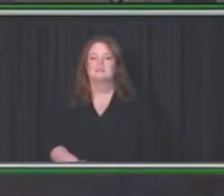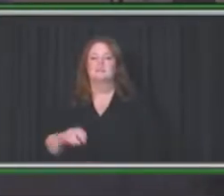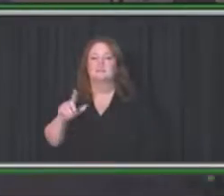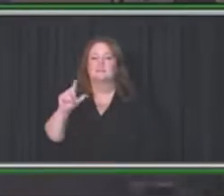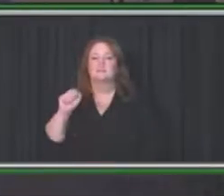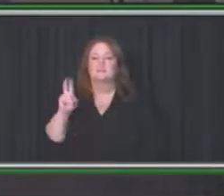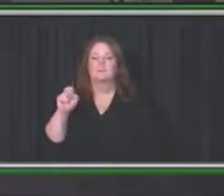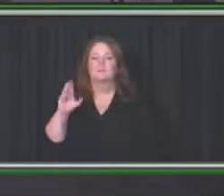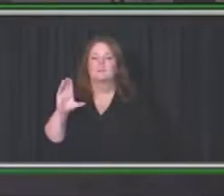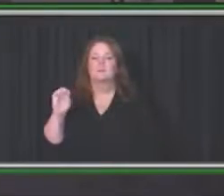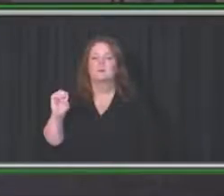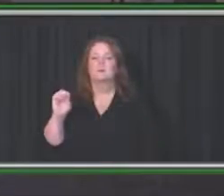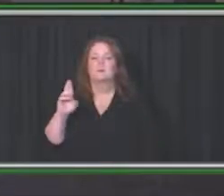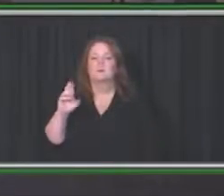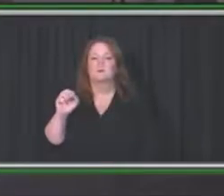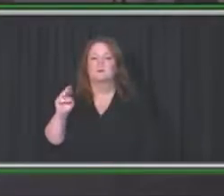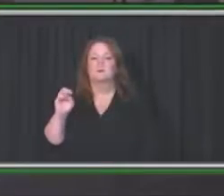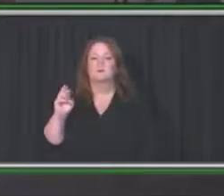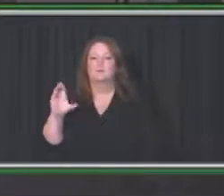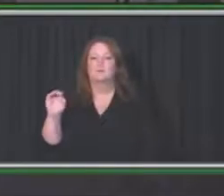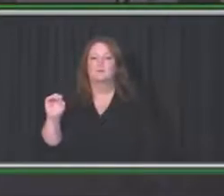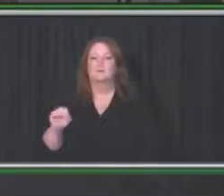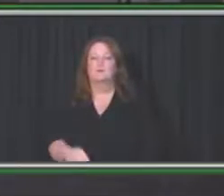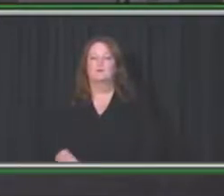Lawrence Ramiro.